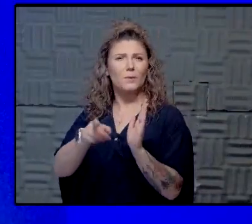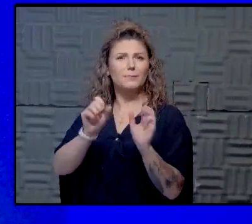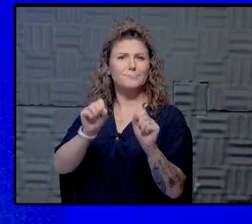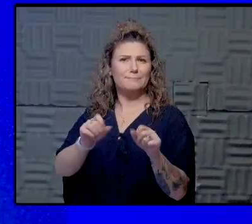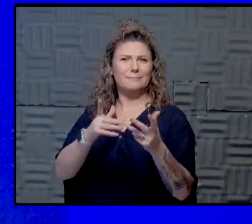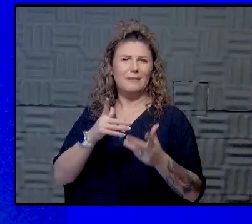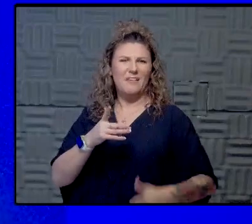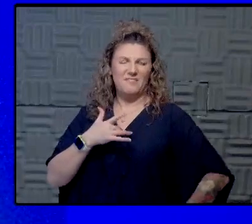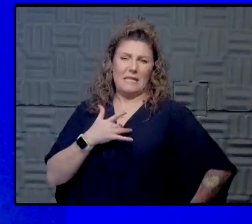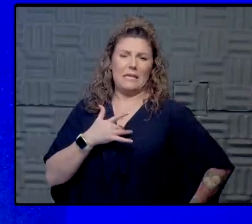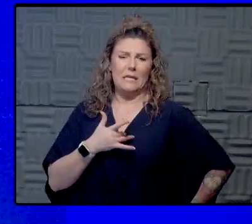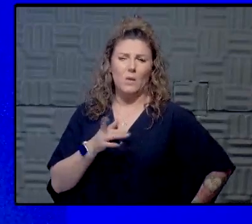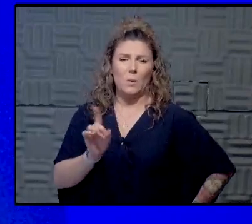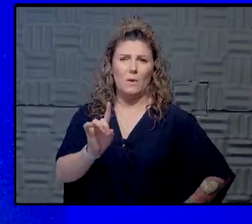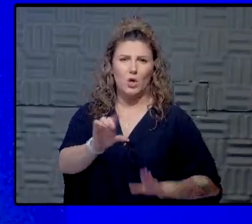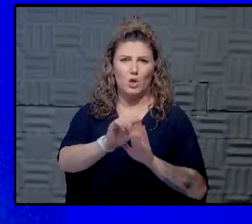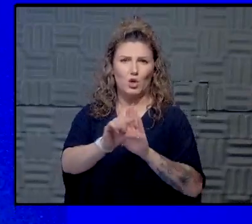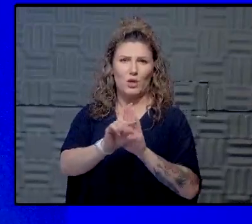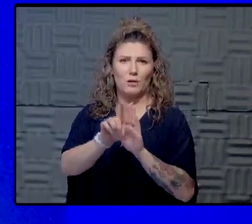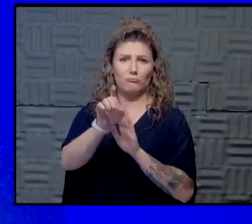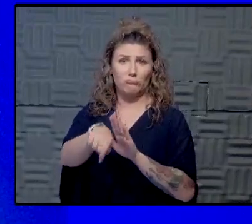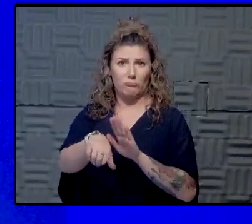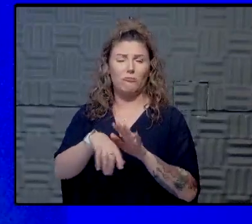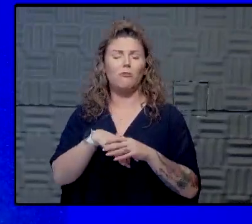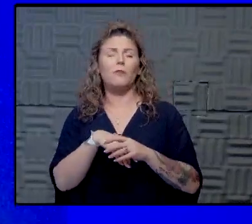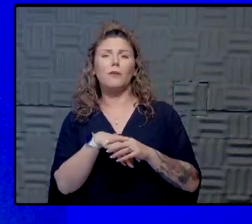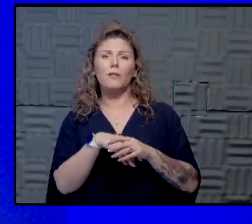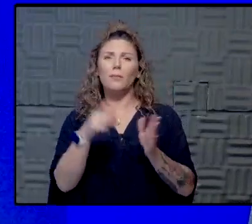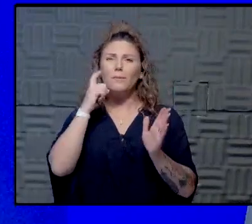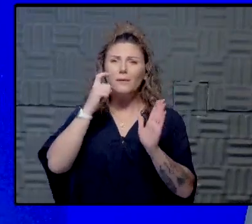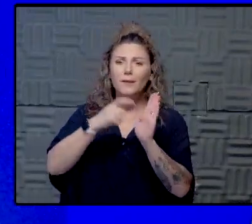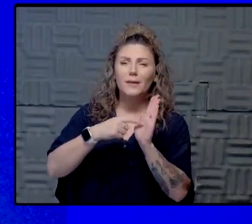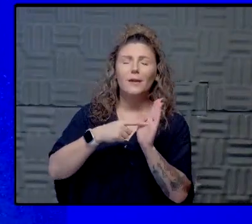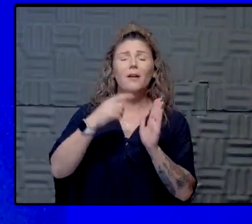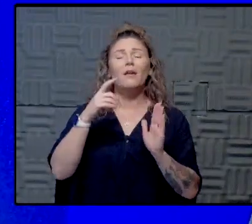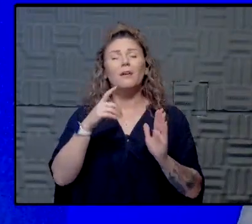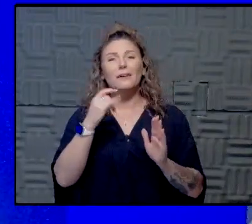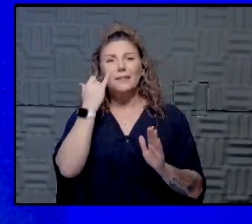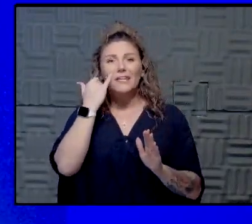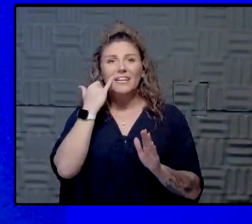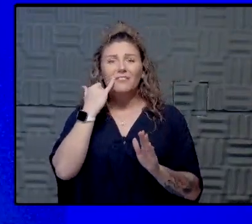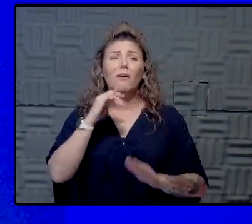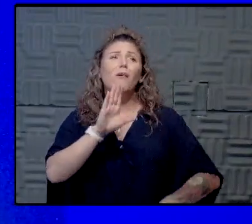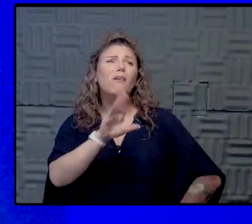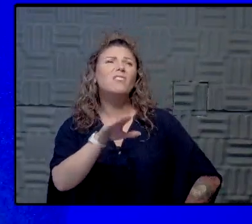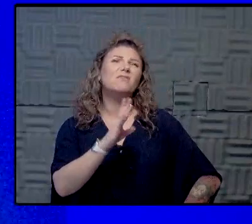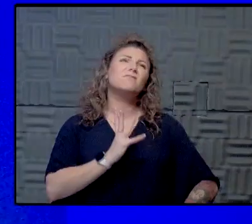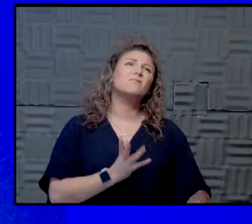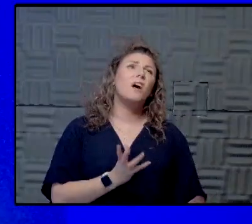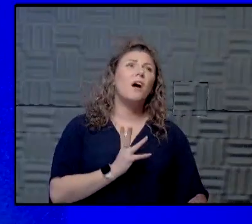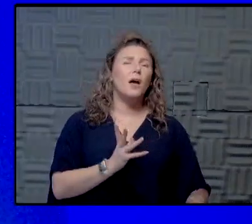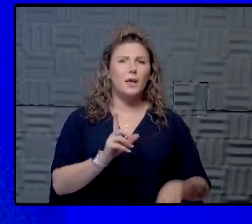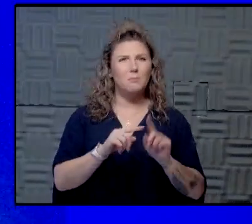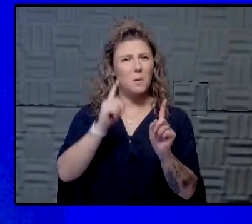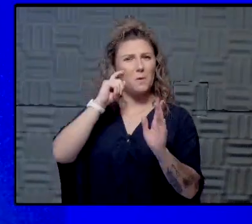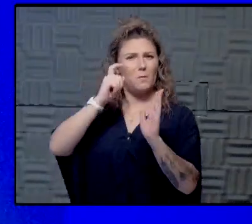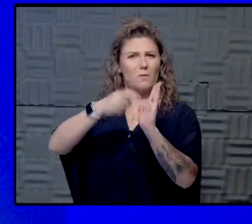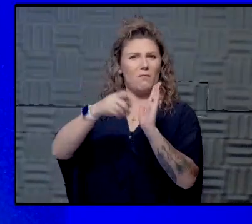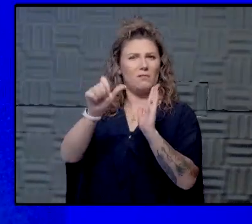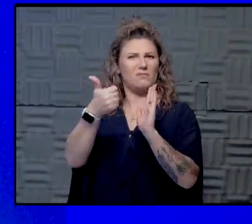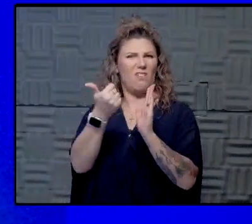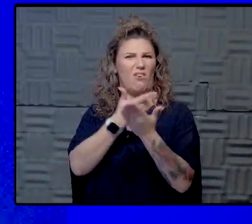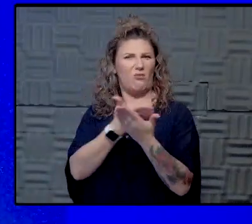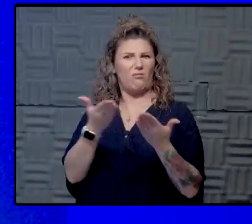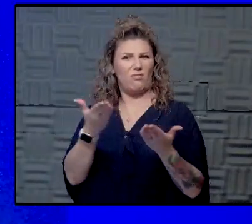in and have a sense of kind of where your kids' grades are. Any of those indicators, even if they say everything is fine, but you see things starting to slip in other areas, those